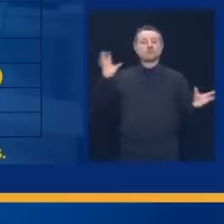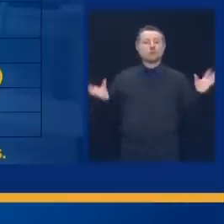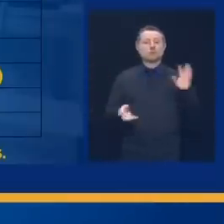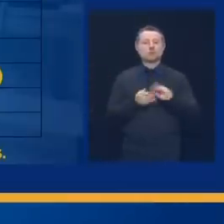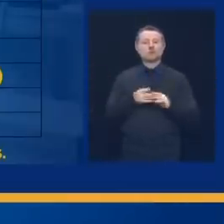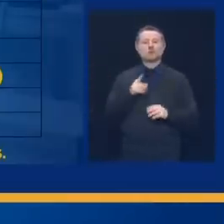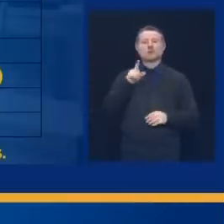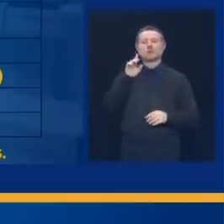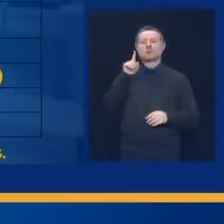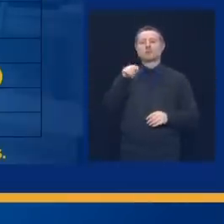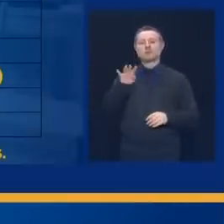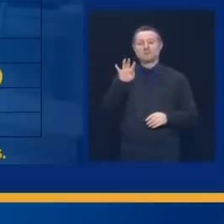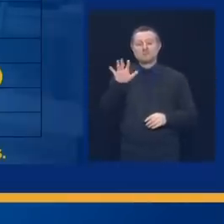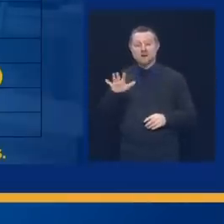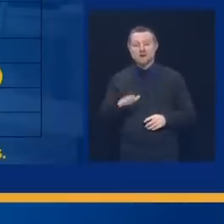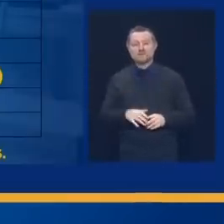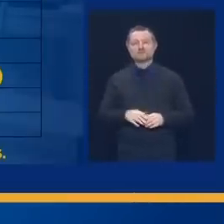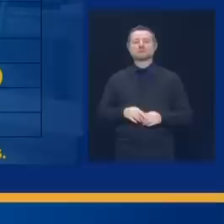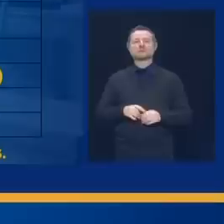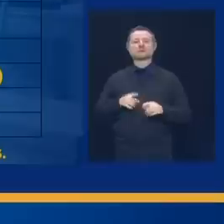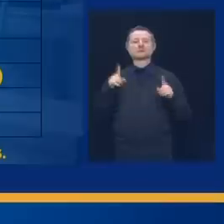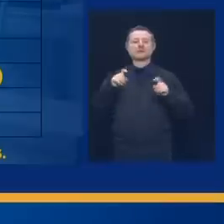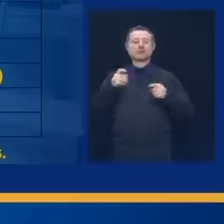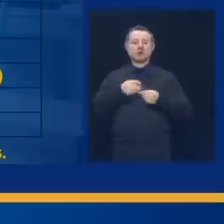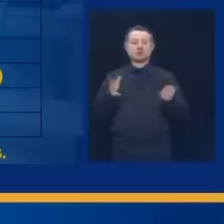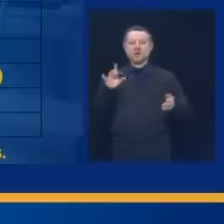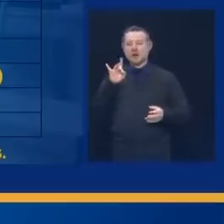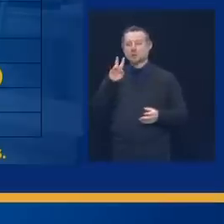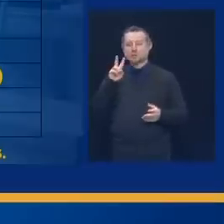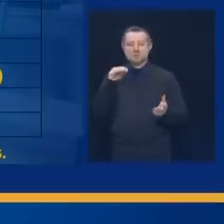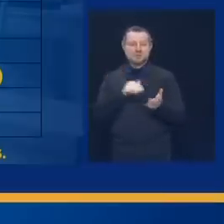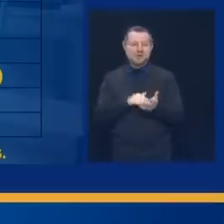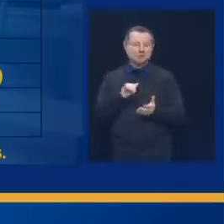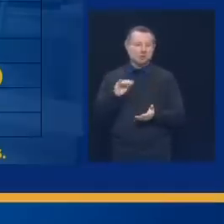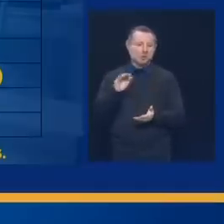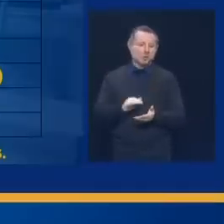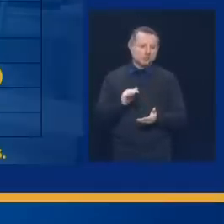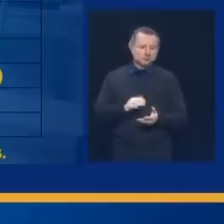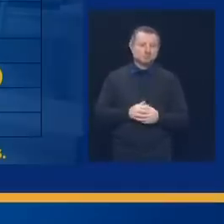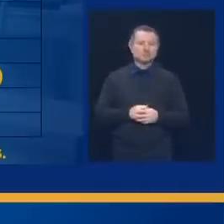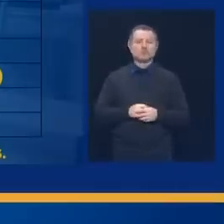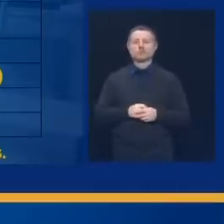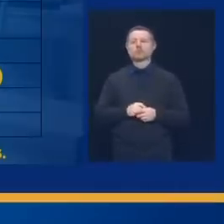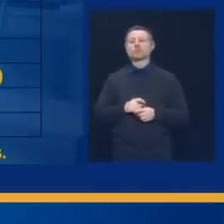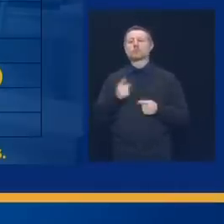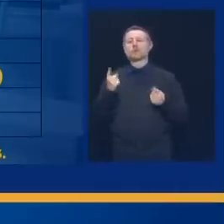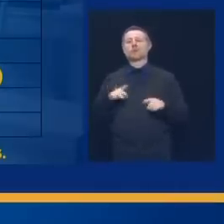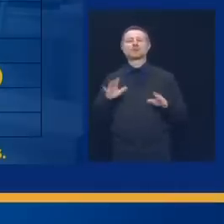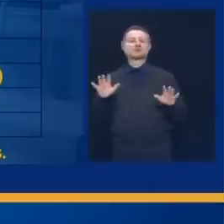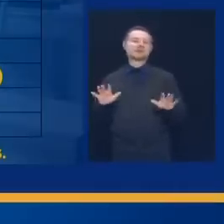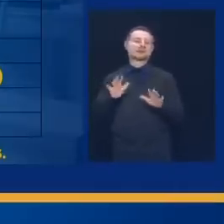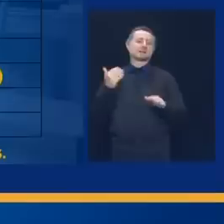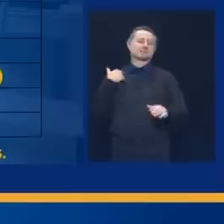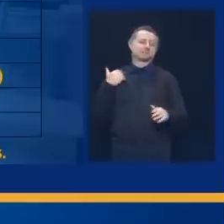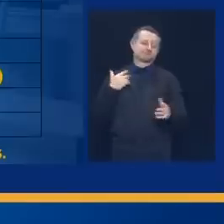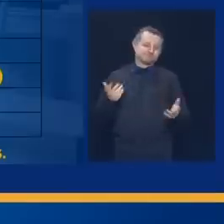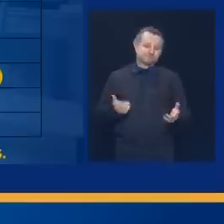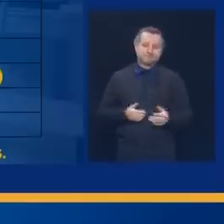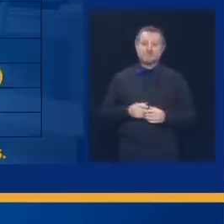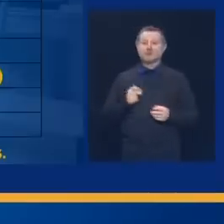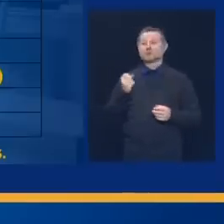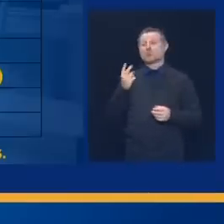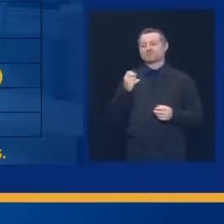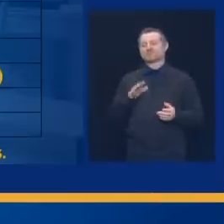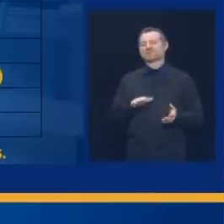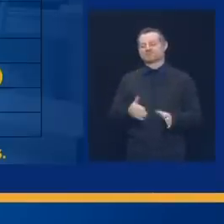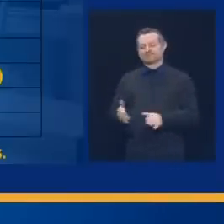82,000 tests, which is a relatively low number of tests. It was a Sunday. 12 people passed away. They were in our